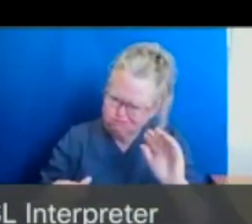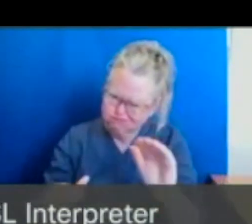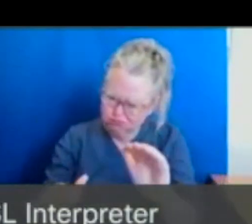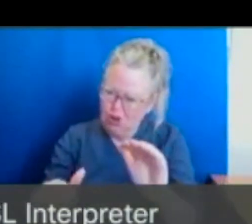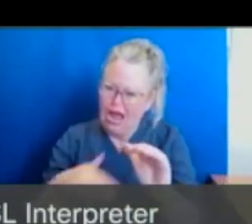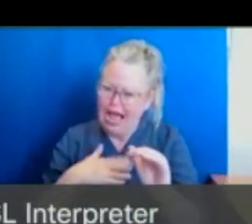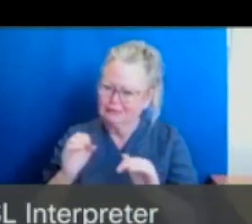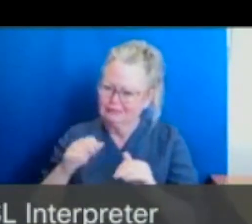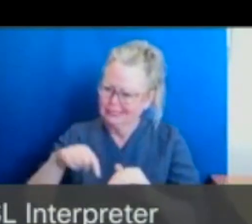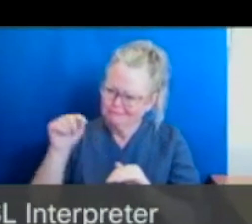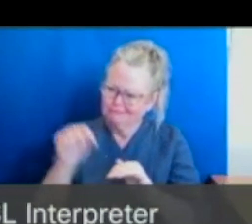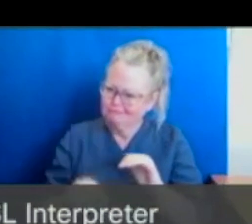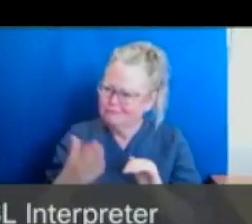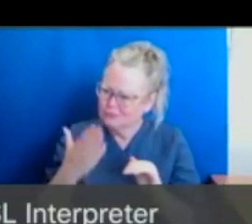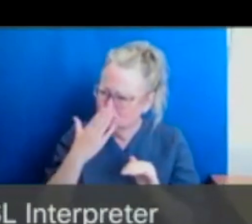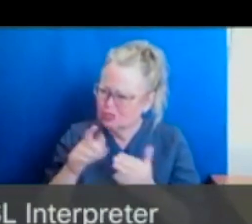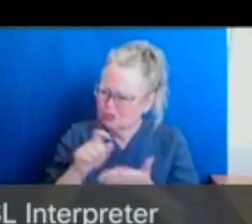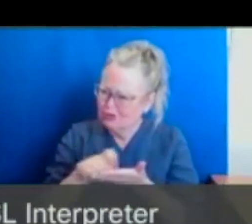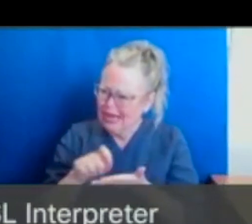COVID crisis.